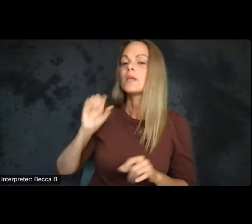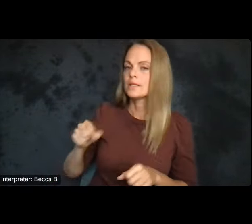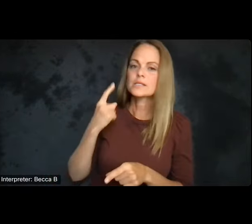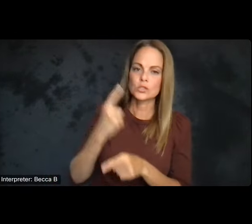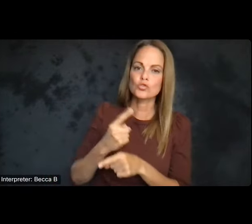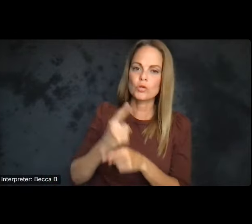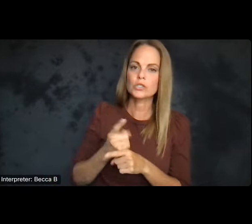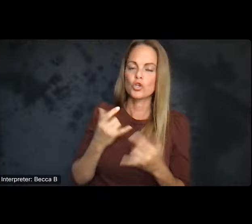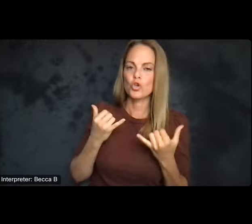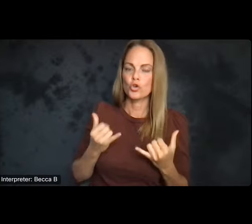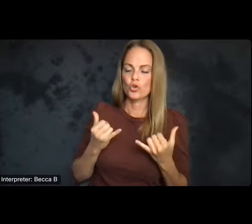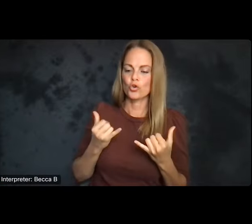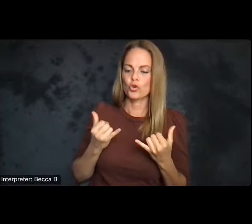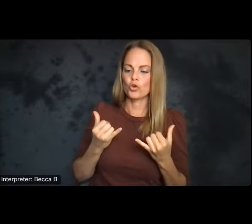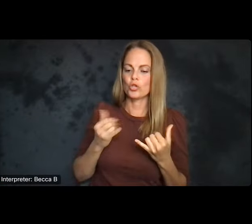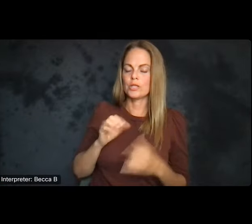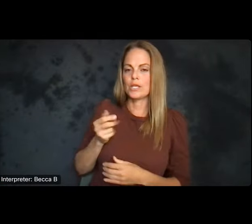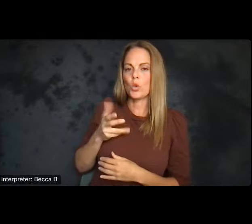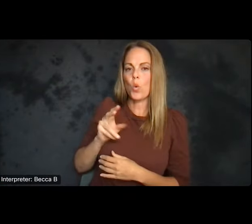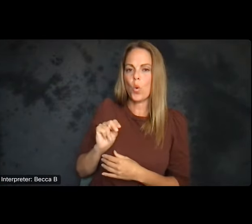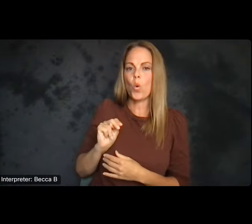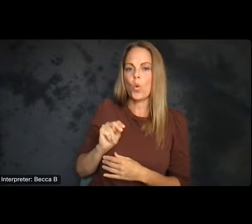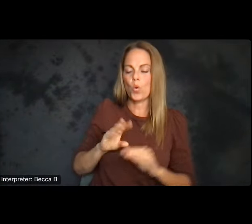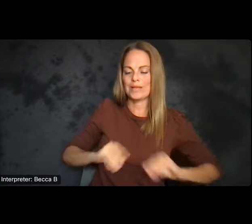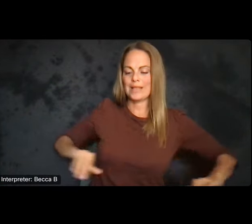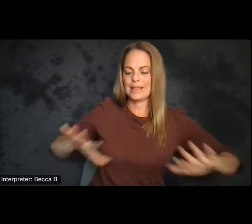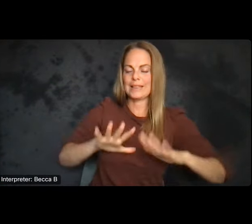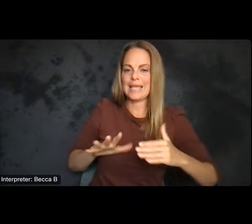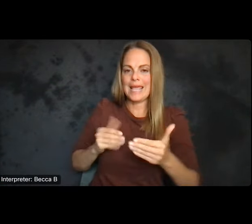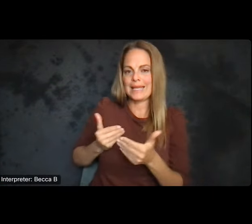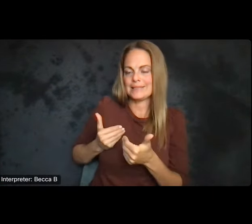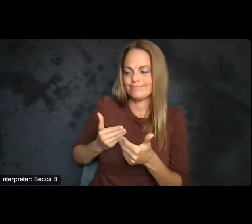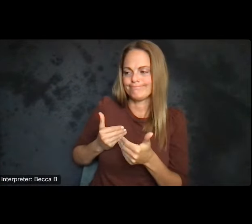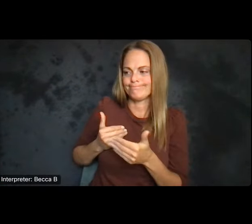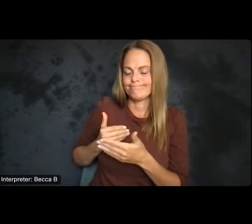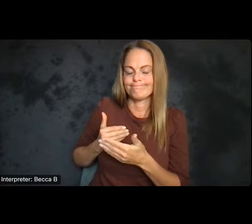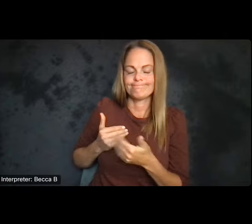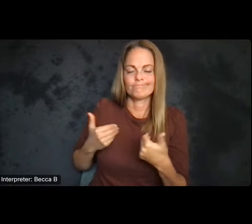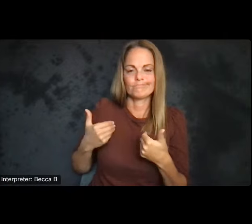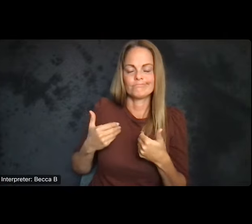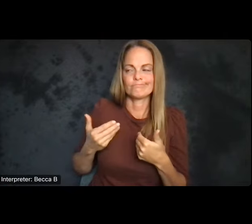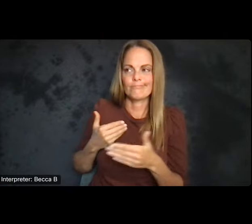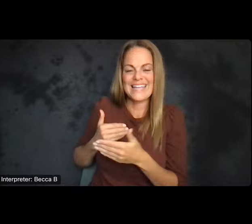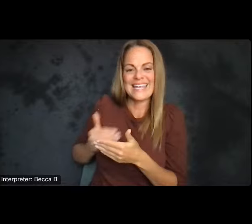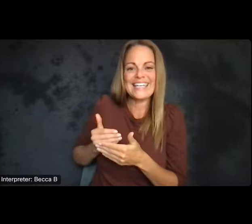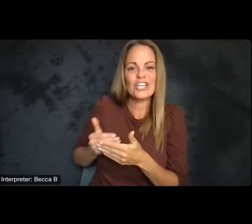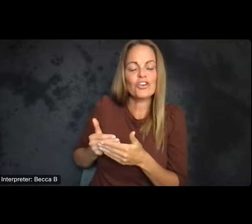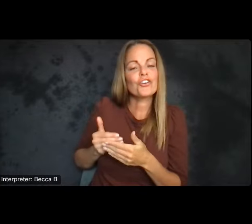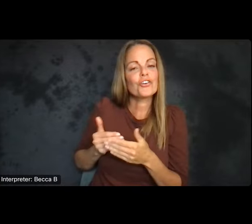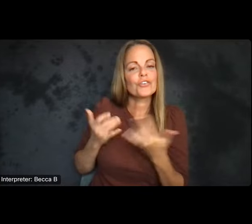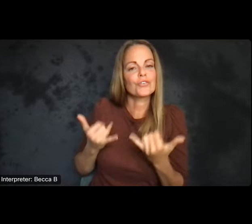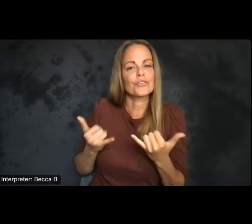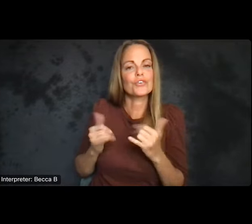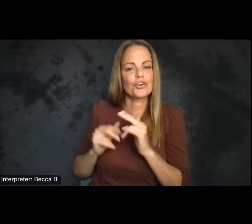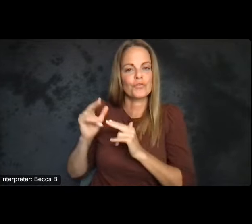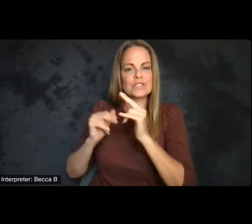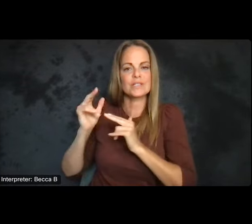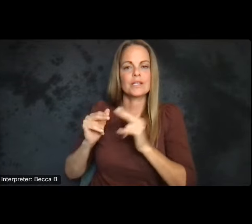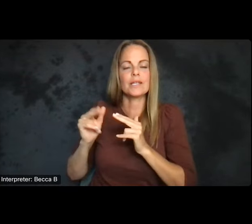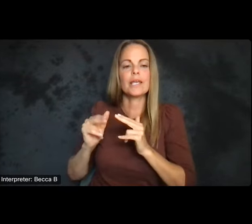the Department of Corrections near the site of the current facility, but the existing facility would remain in place while constructing the new facility and then